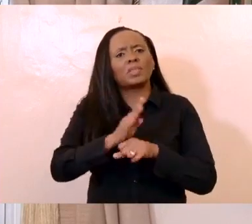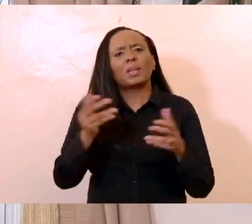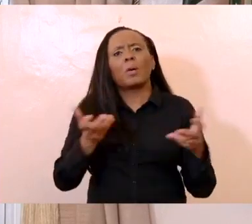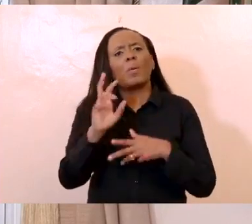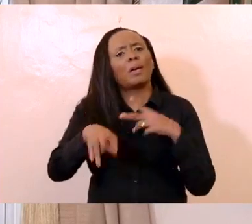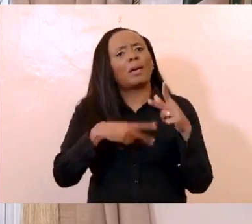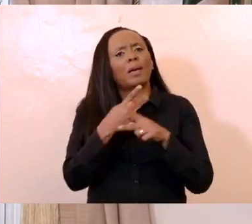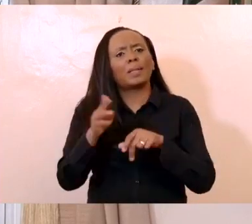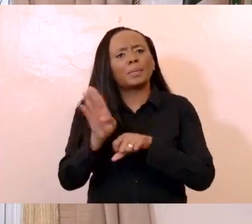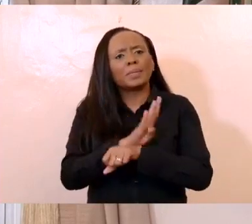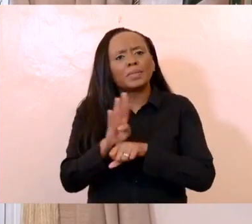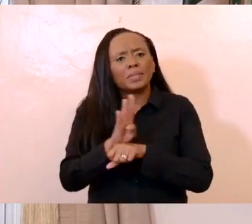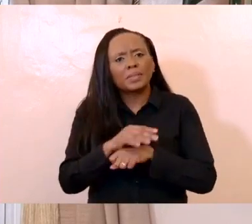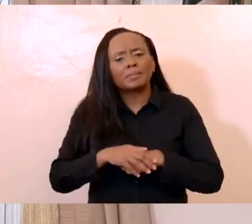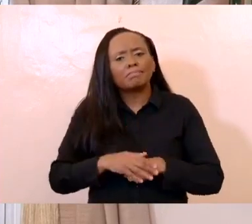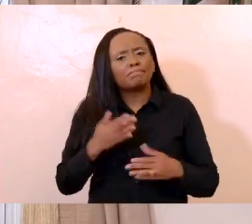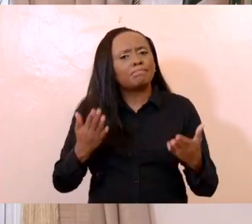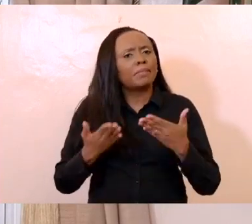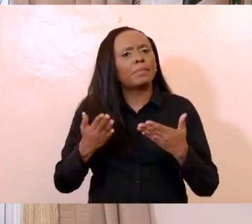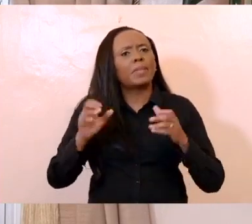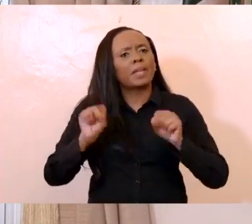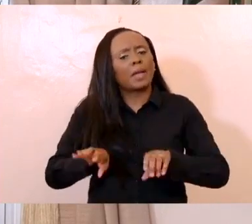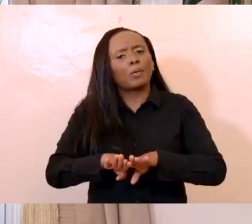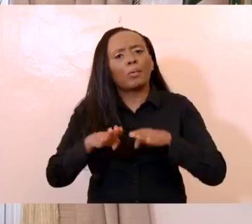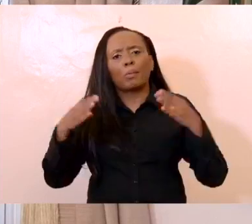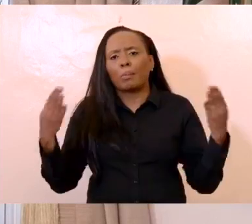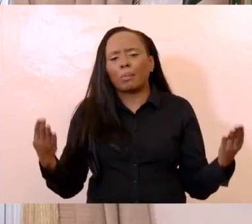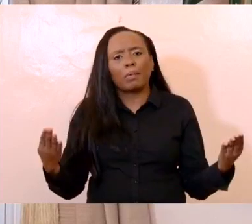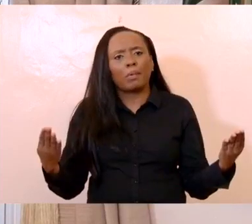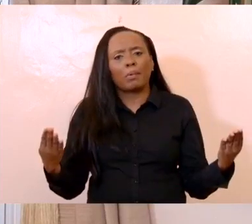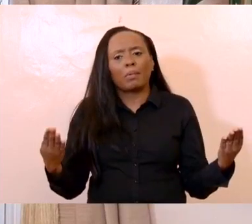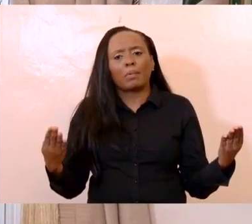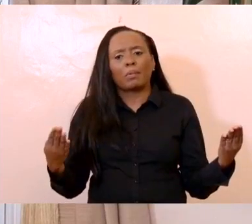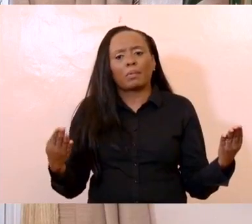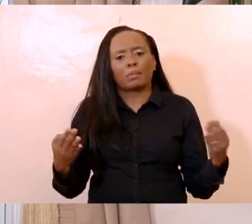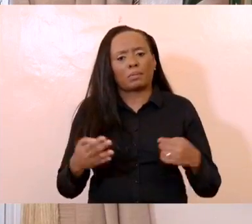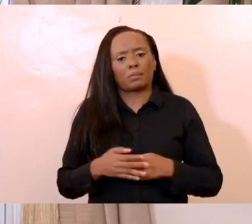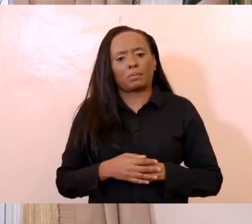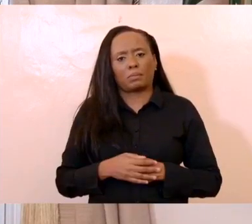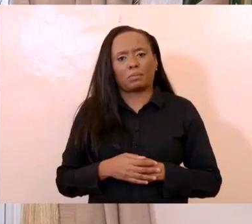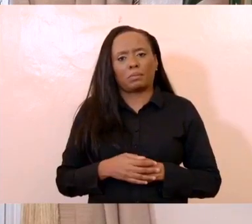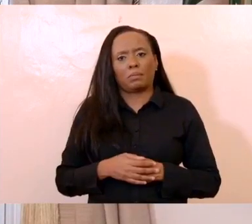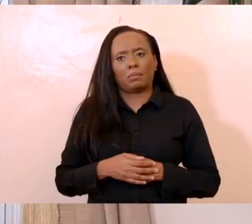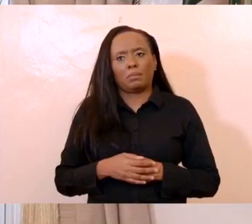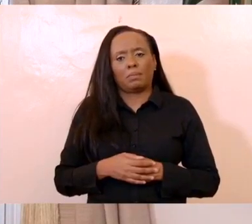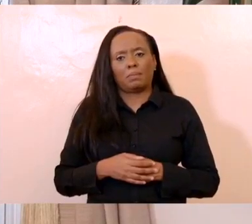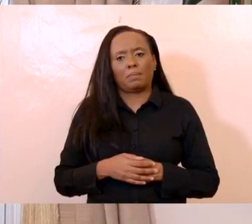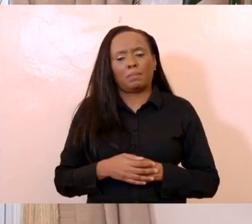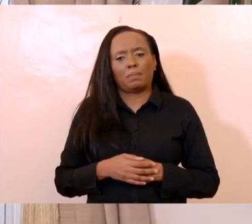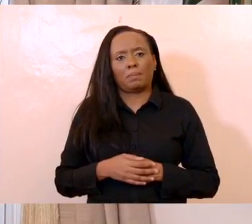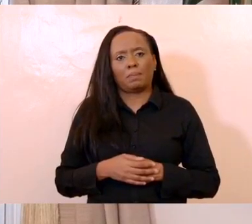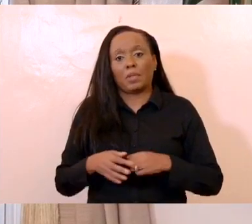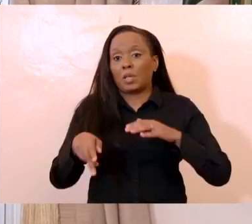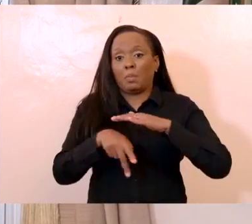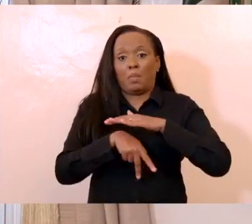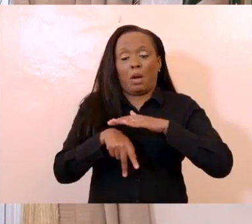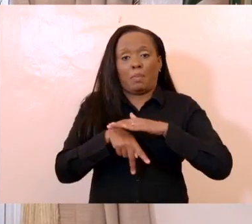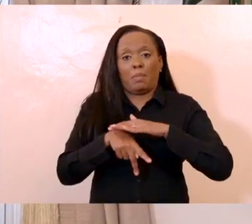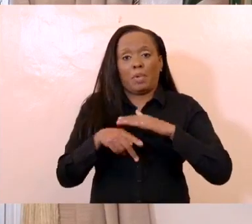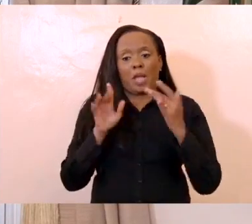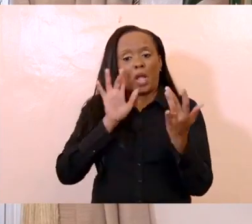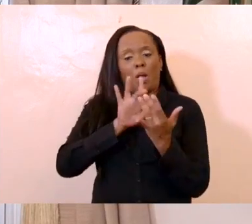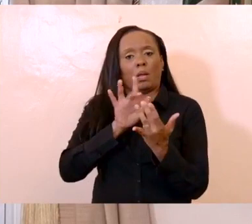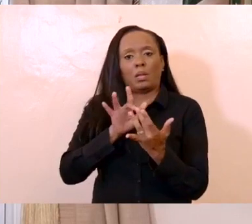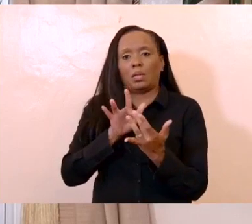be able to stay open and function without those primary contacts being present, right? And